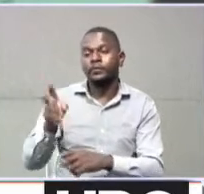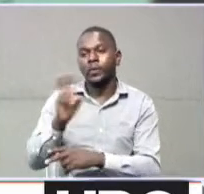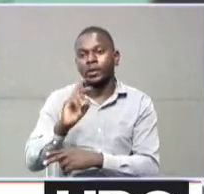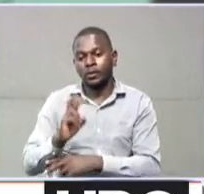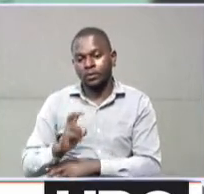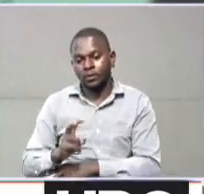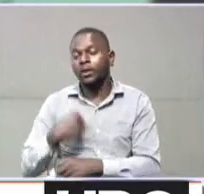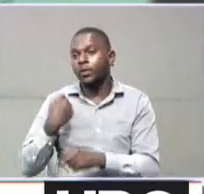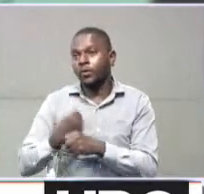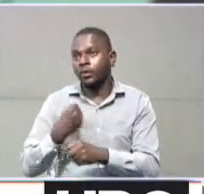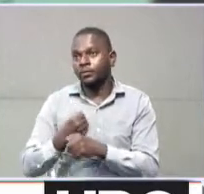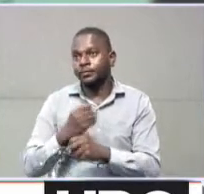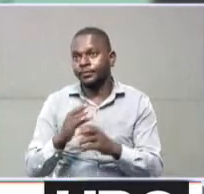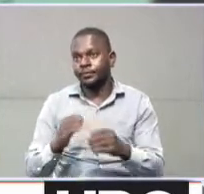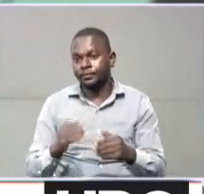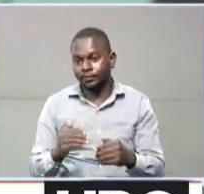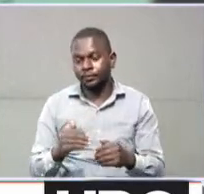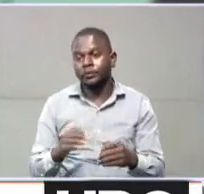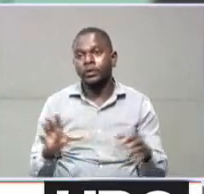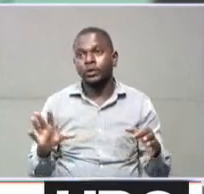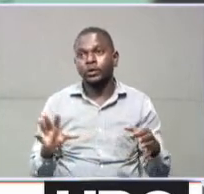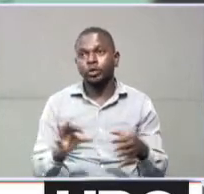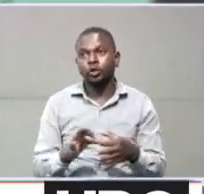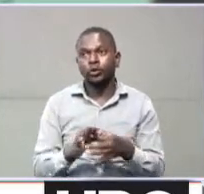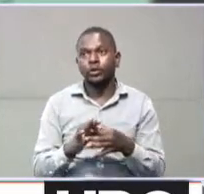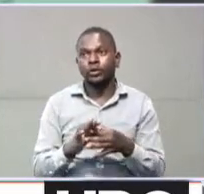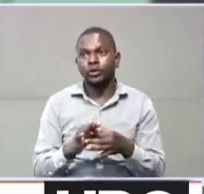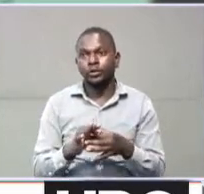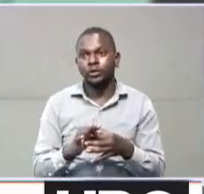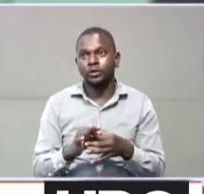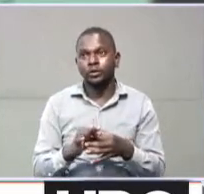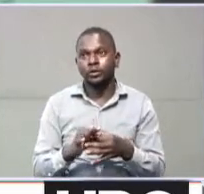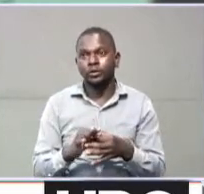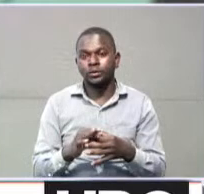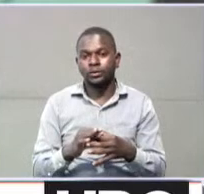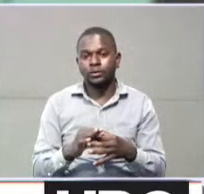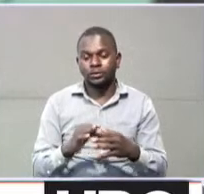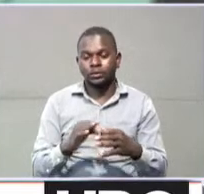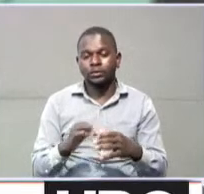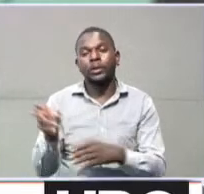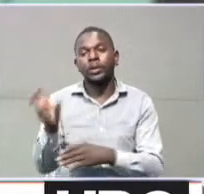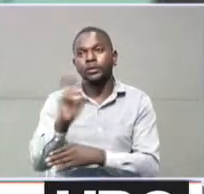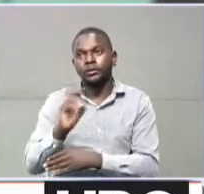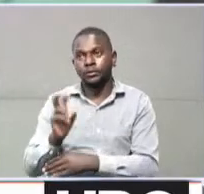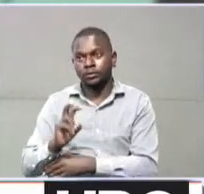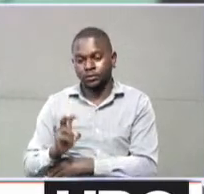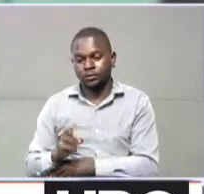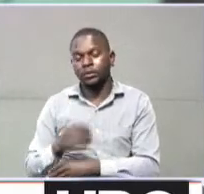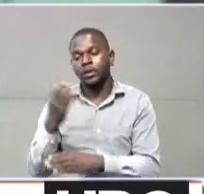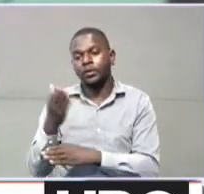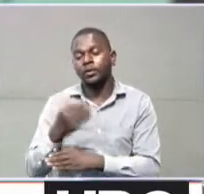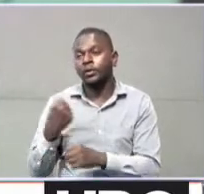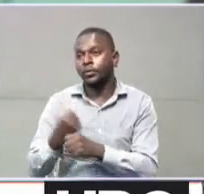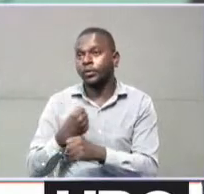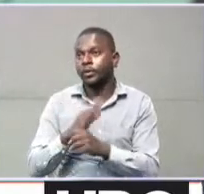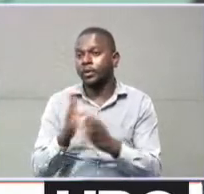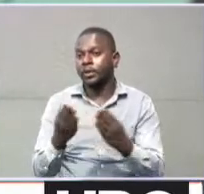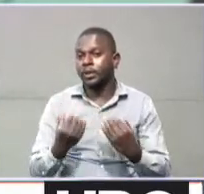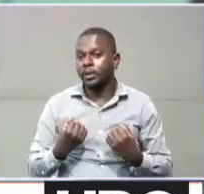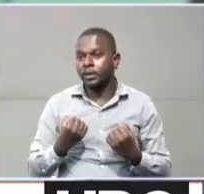exercise called joint caravan inspect inspections the minister of works and